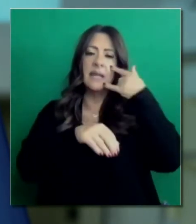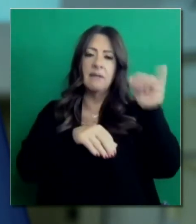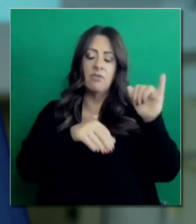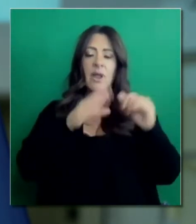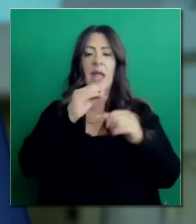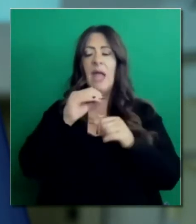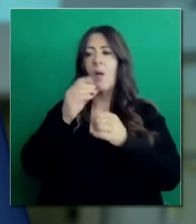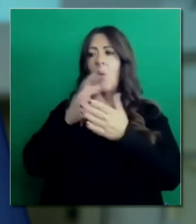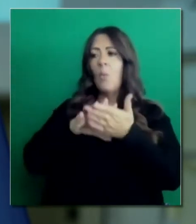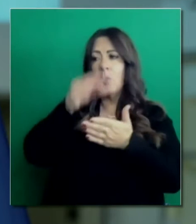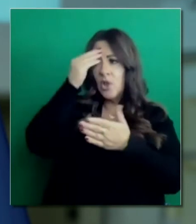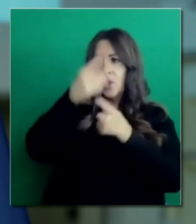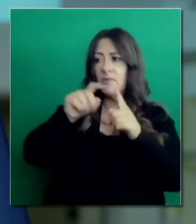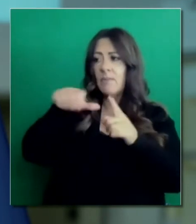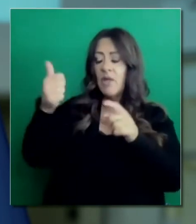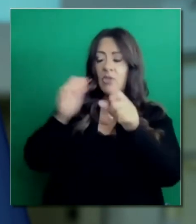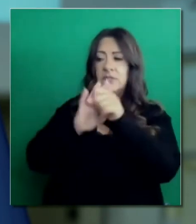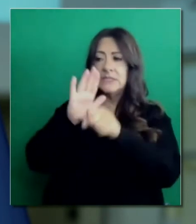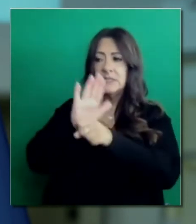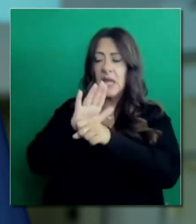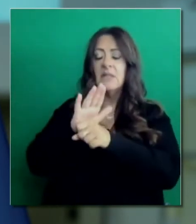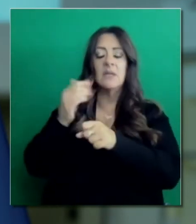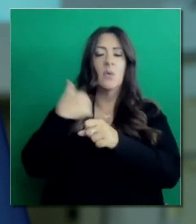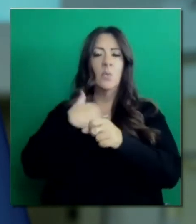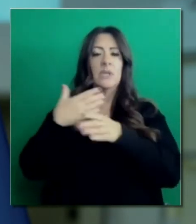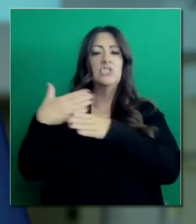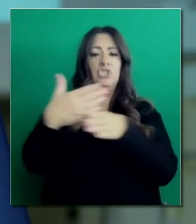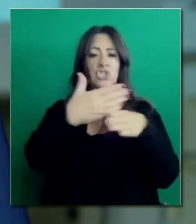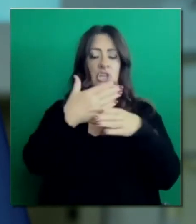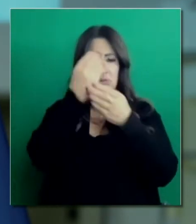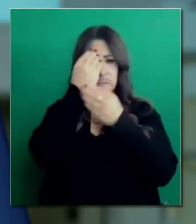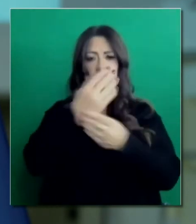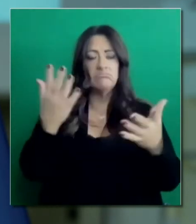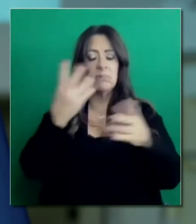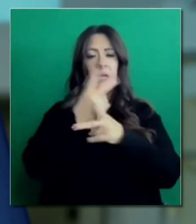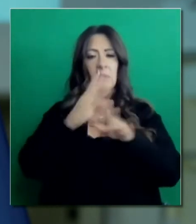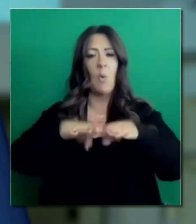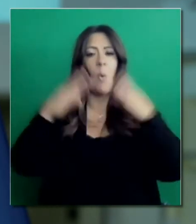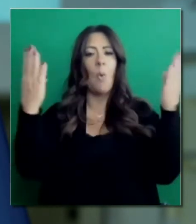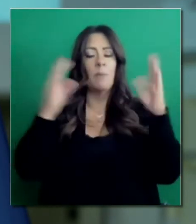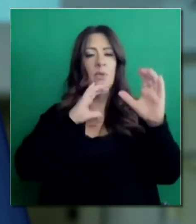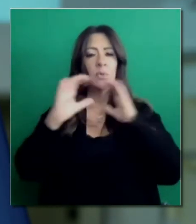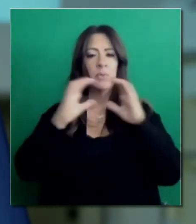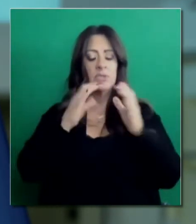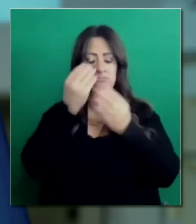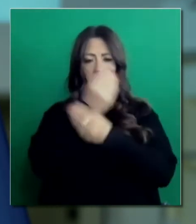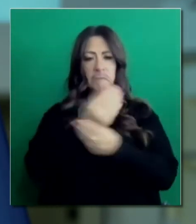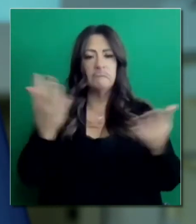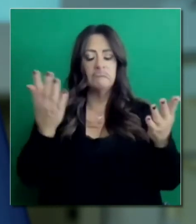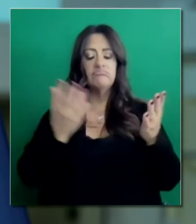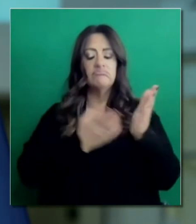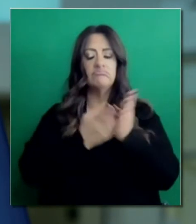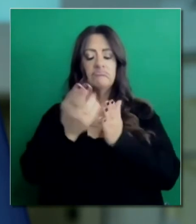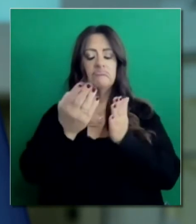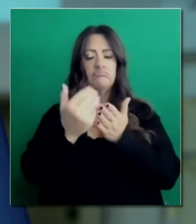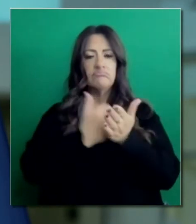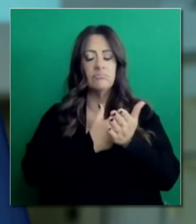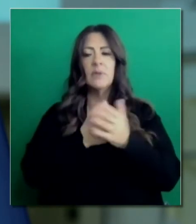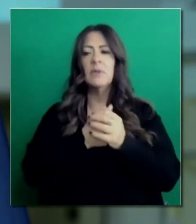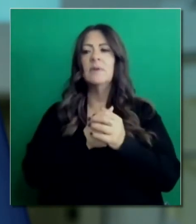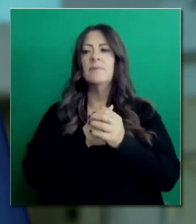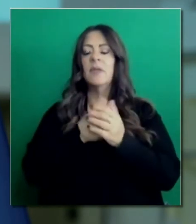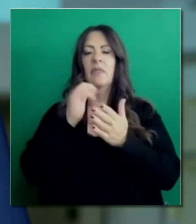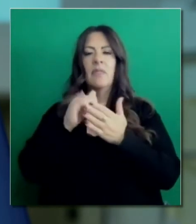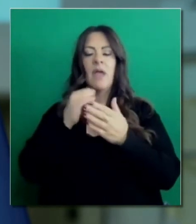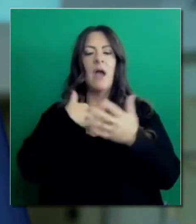the lessons learned, I think is key to continuing to develop the confidence of our state, our public, in receiving the vaccine and